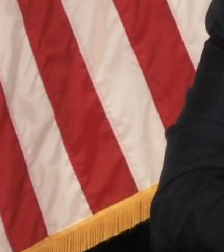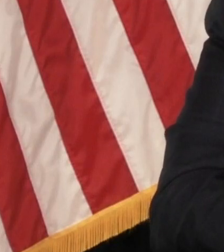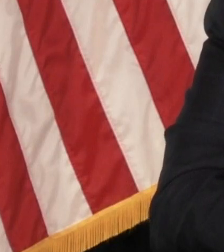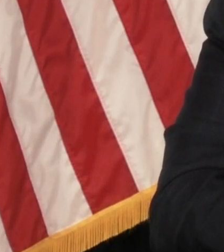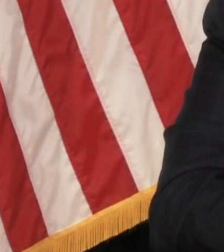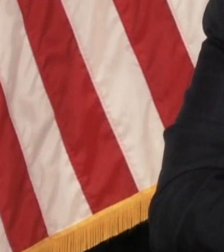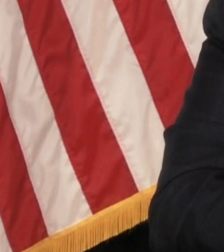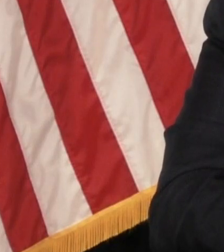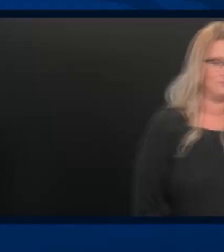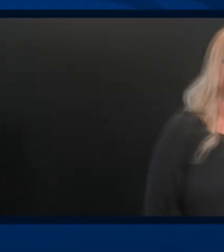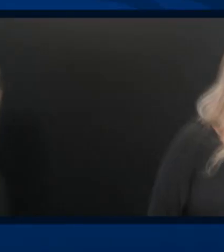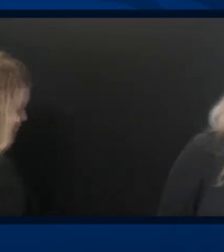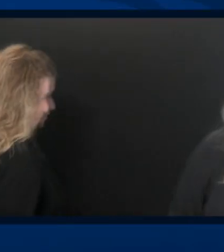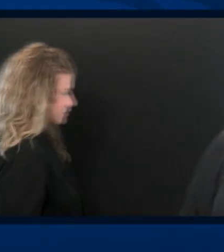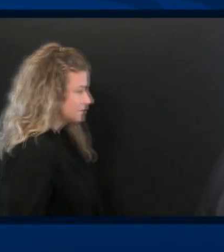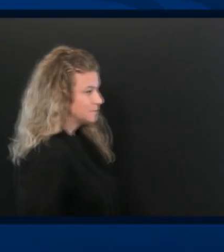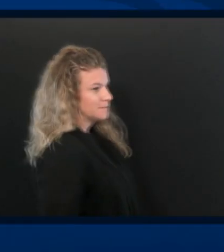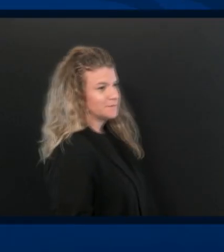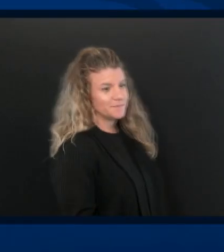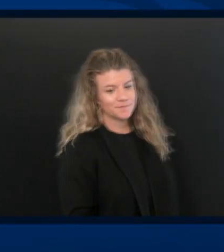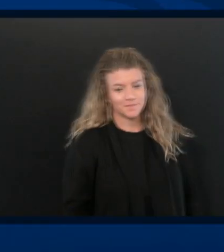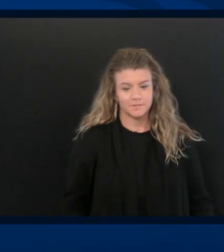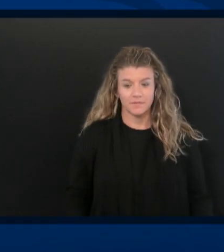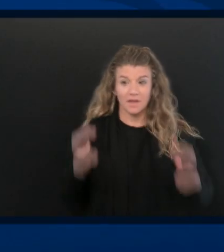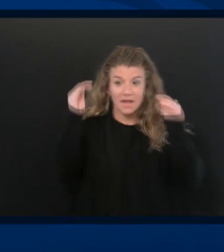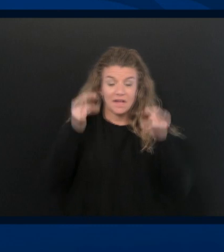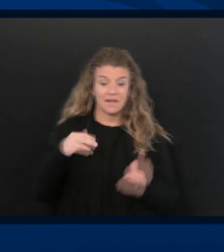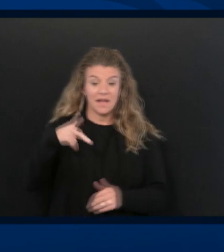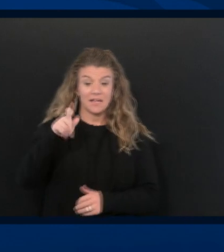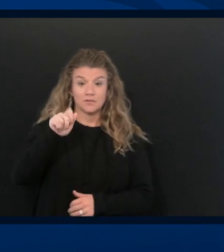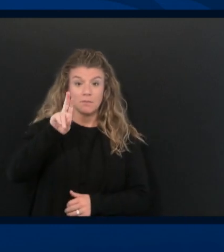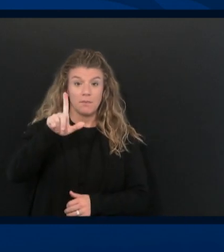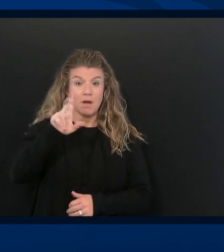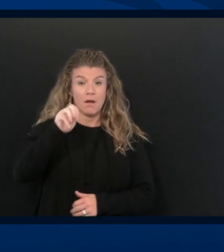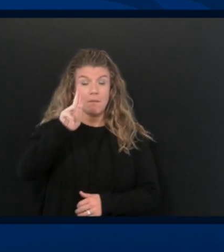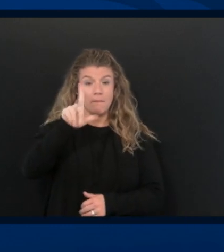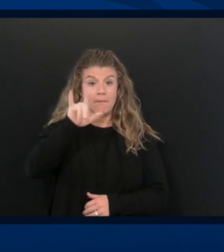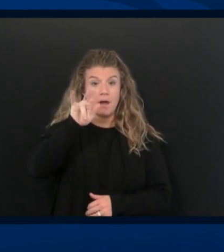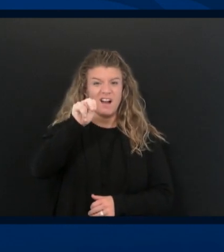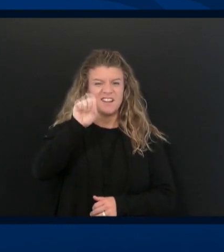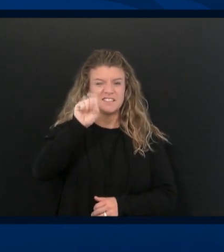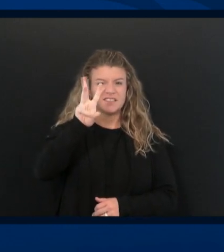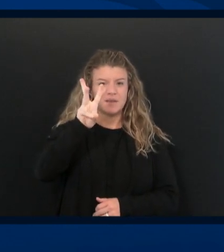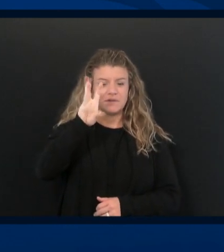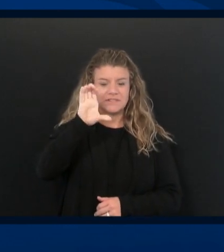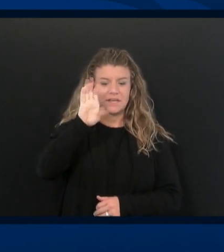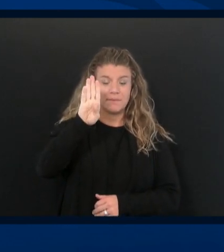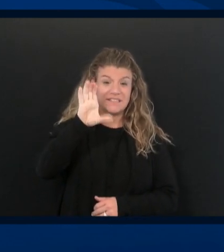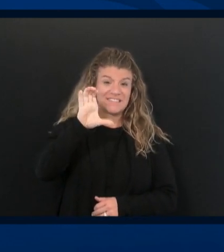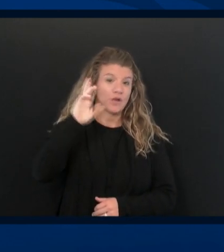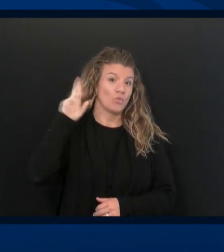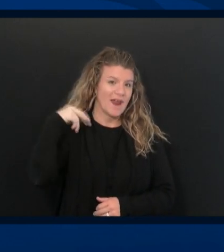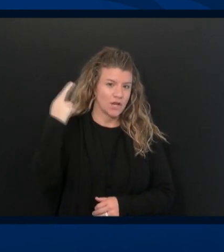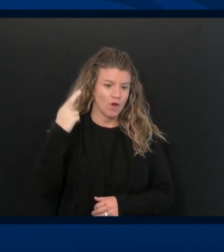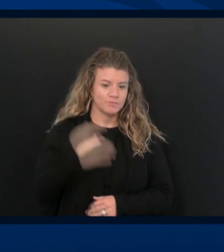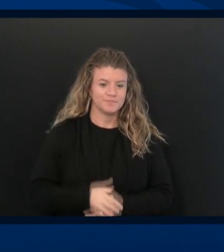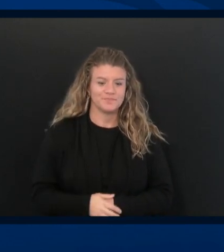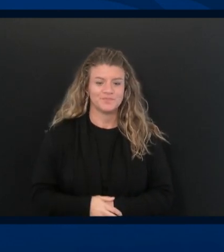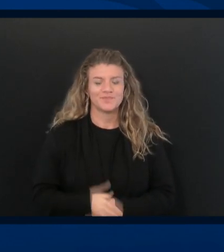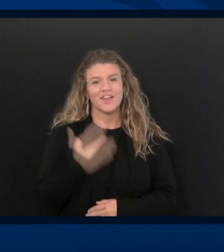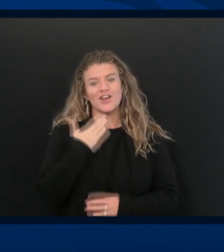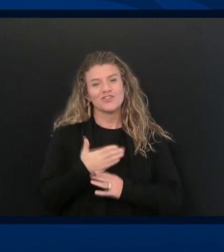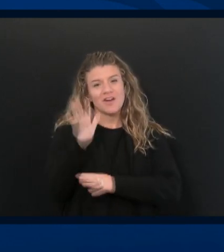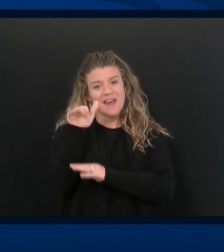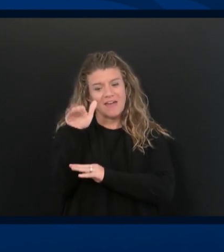All right, thank you, Steve. Next, we'll go to Paul Mullen with WCBC Radio. Good afternoon, Governor. Good afternoon, panel.